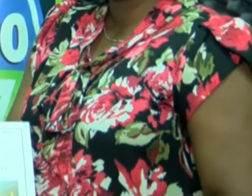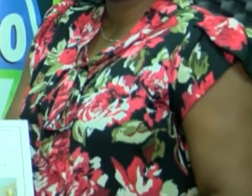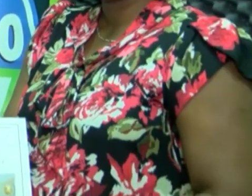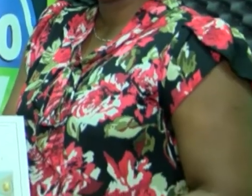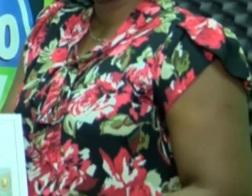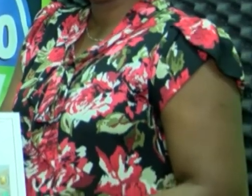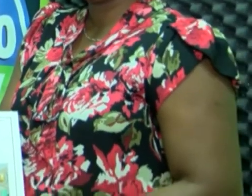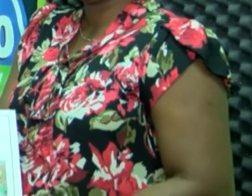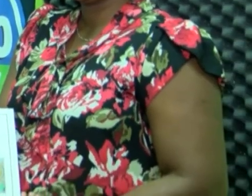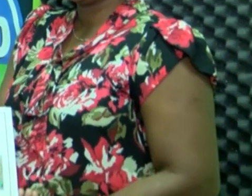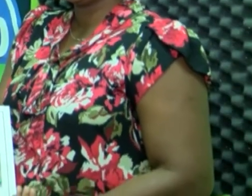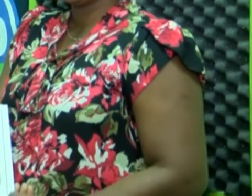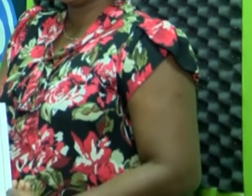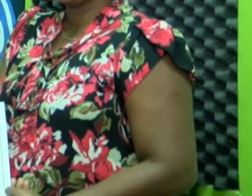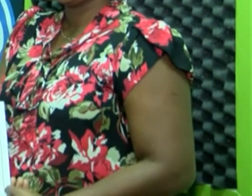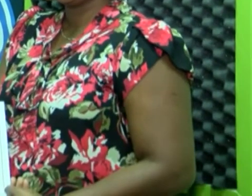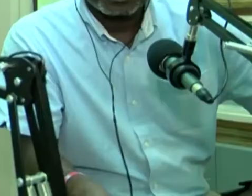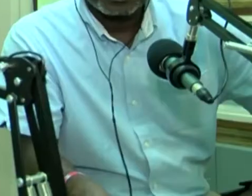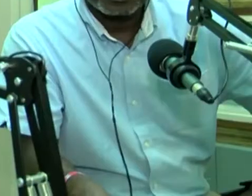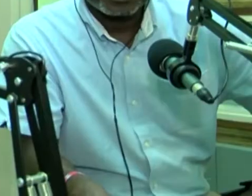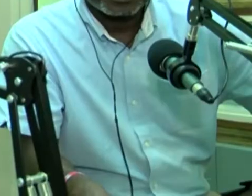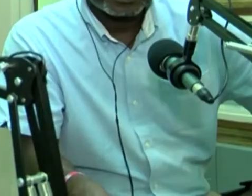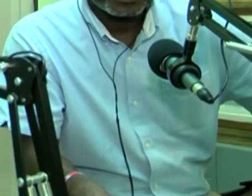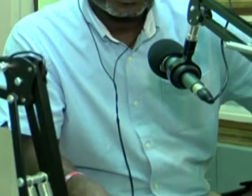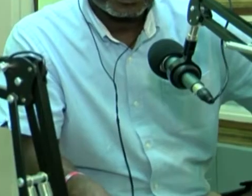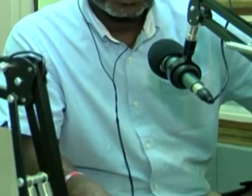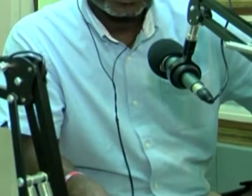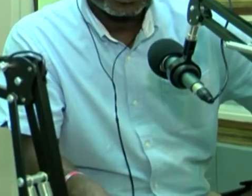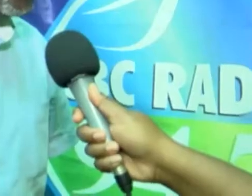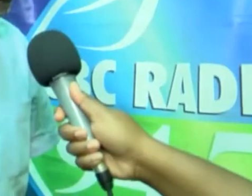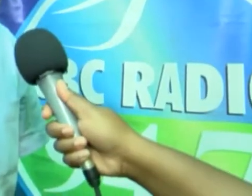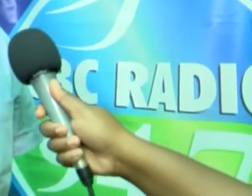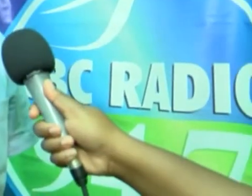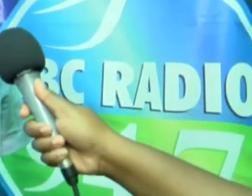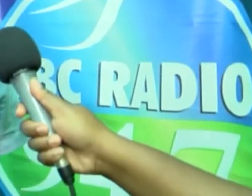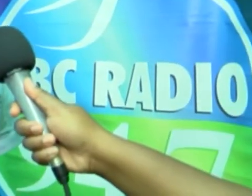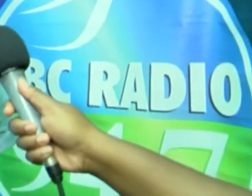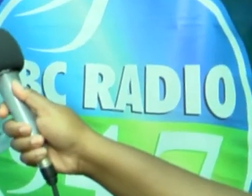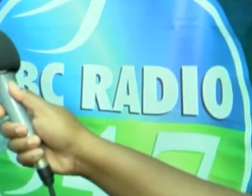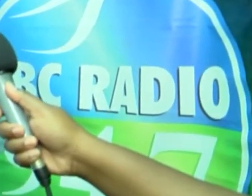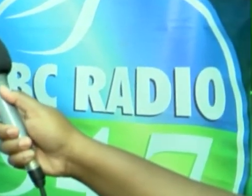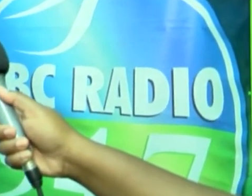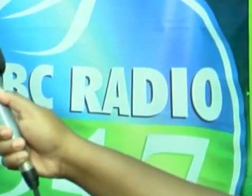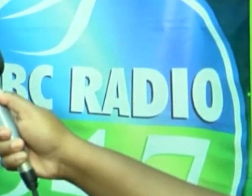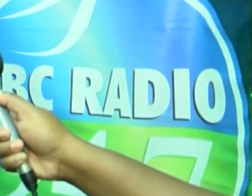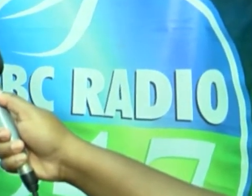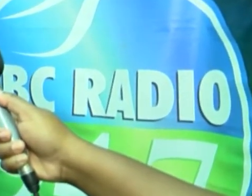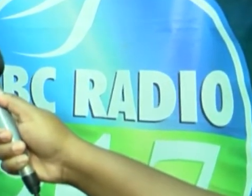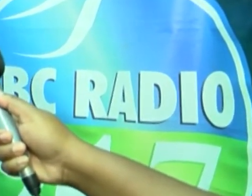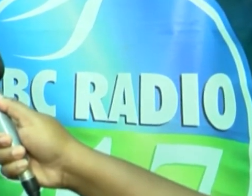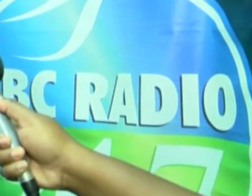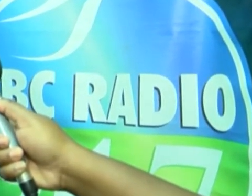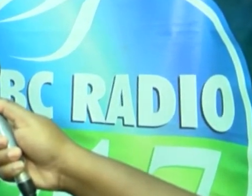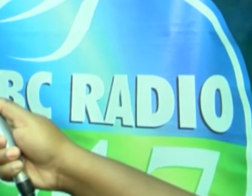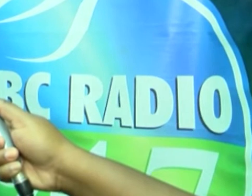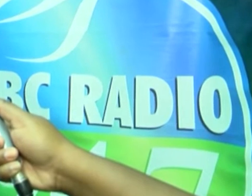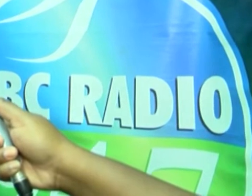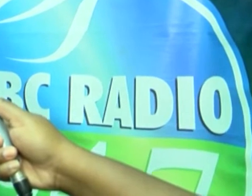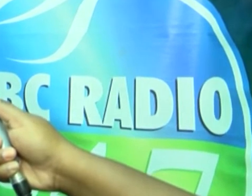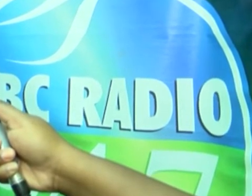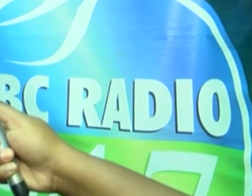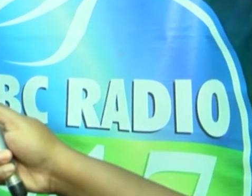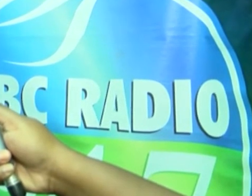head of one of those charities, president of the Sir Optimist International of Jamestown, Sherry Niles. I agree.